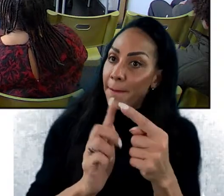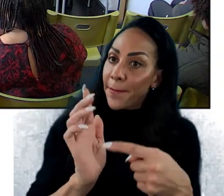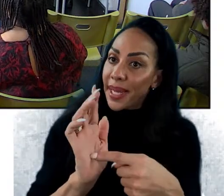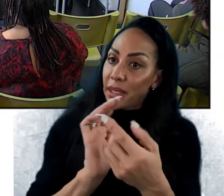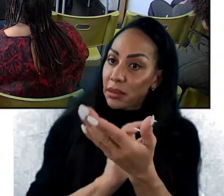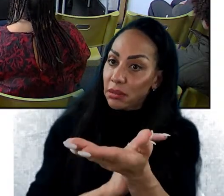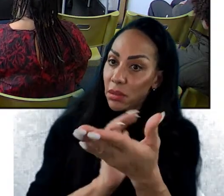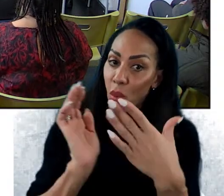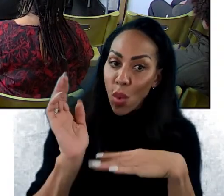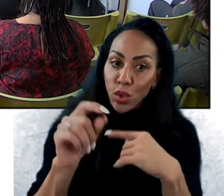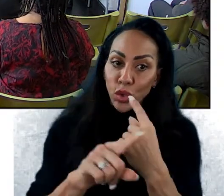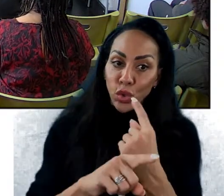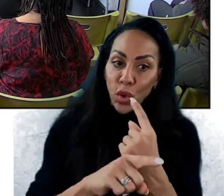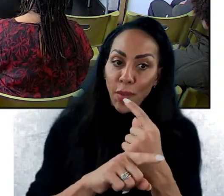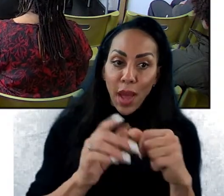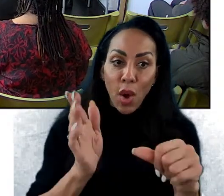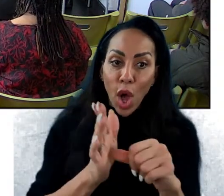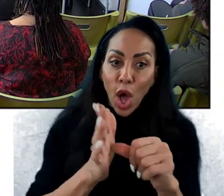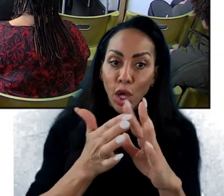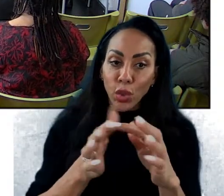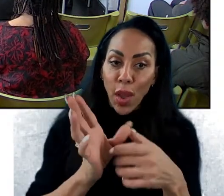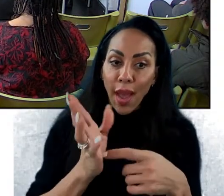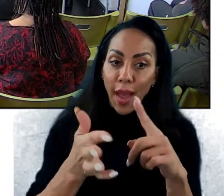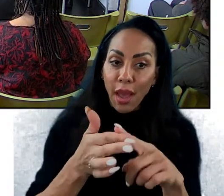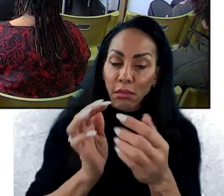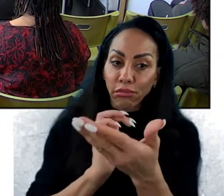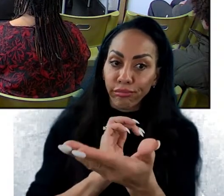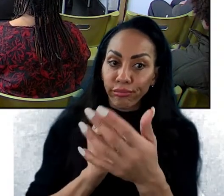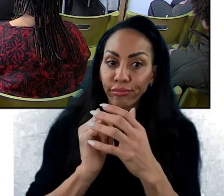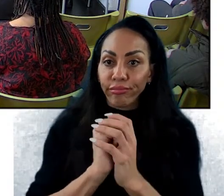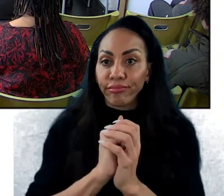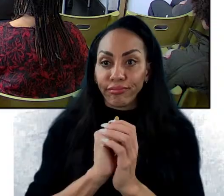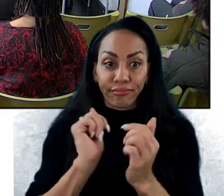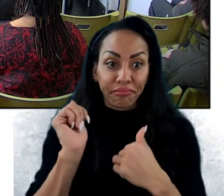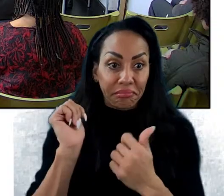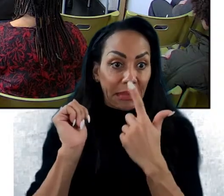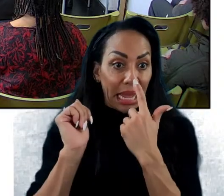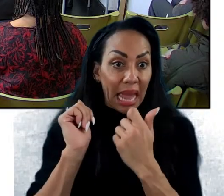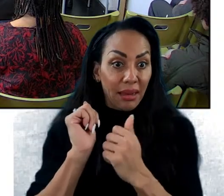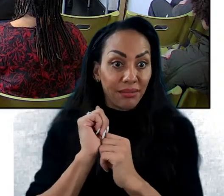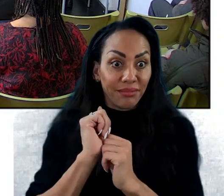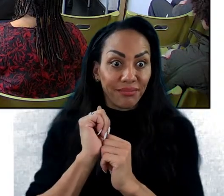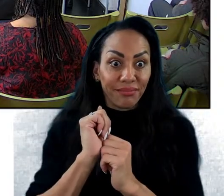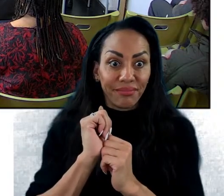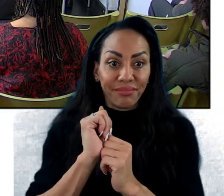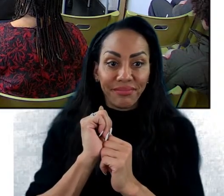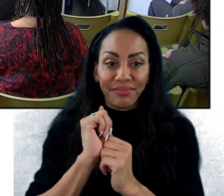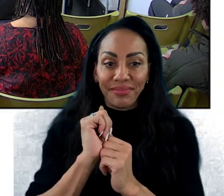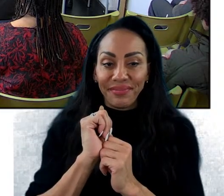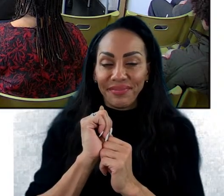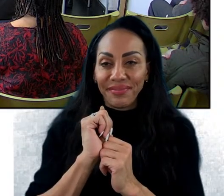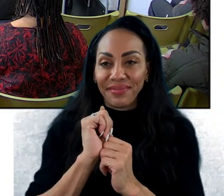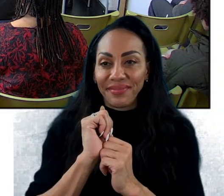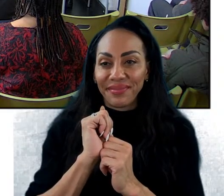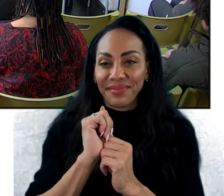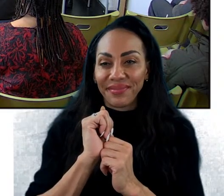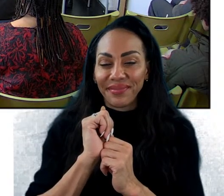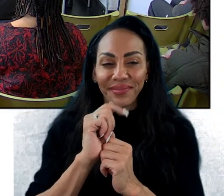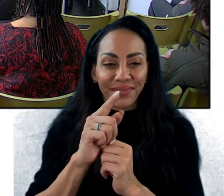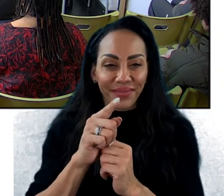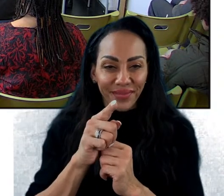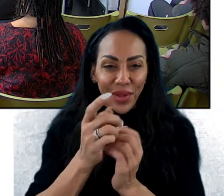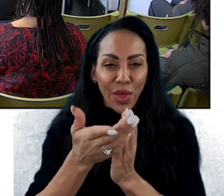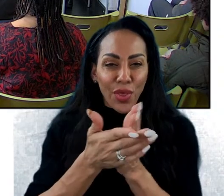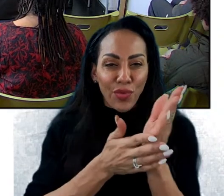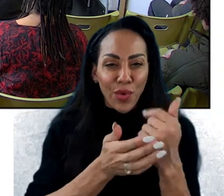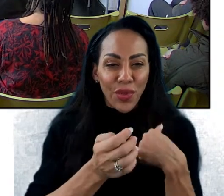hardware and things? Or? I can. I guess there's the other thing that you may have spotted through the talk is that